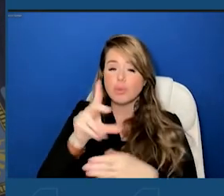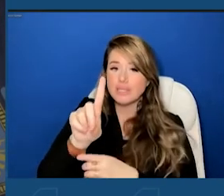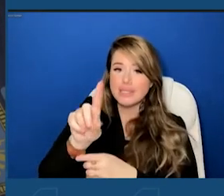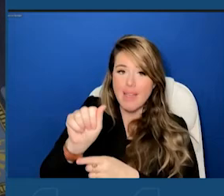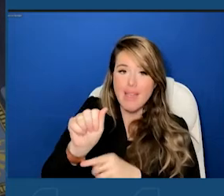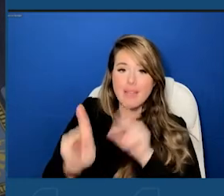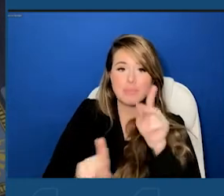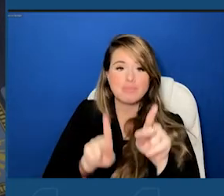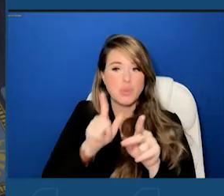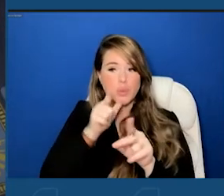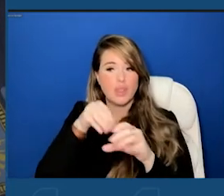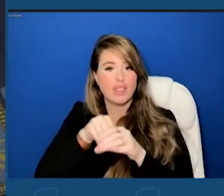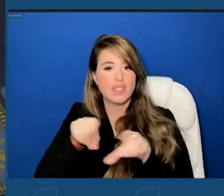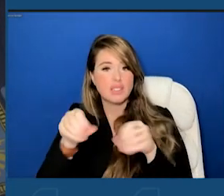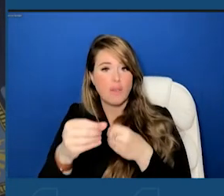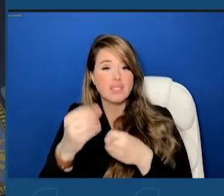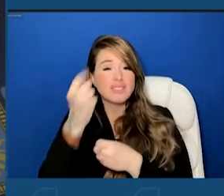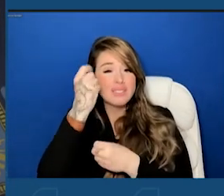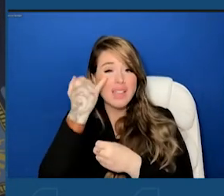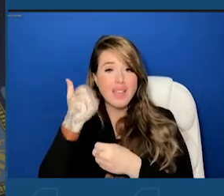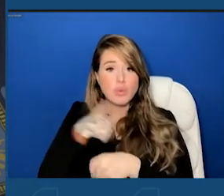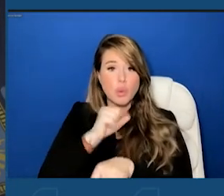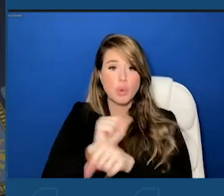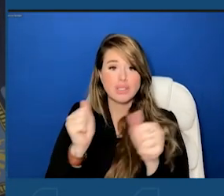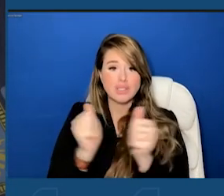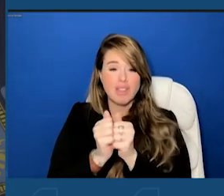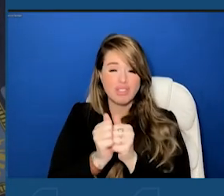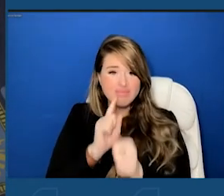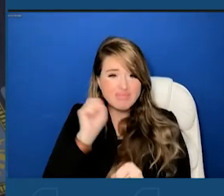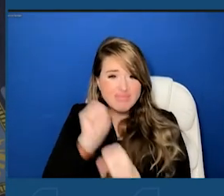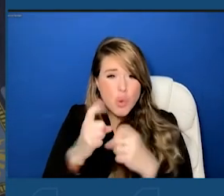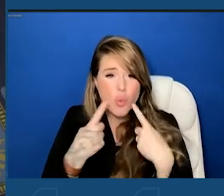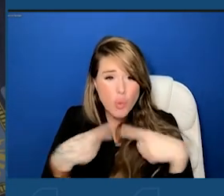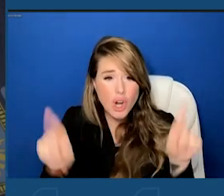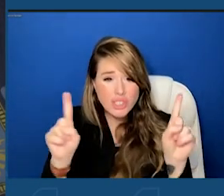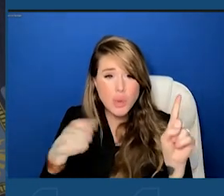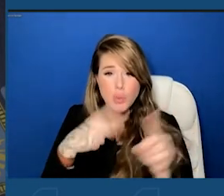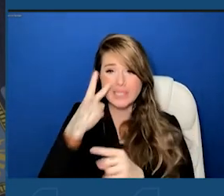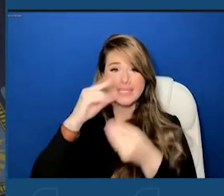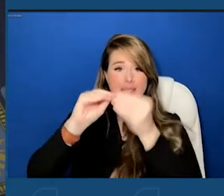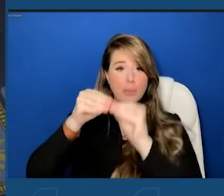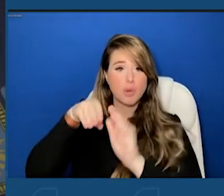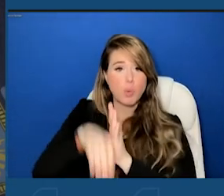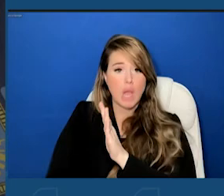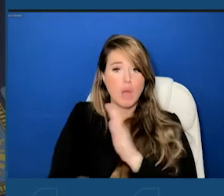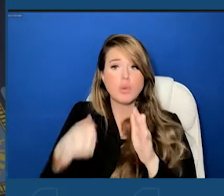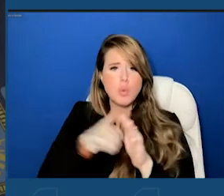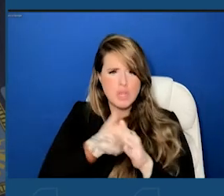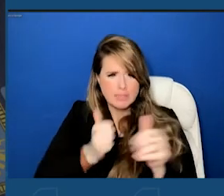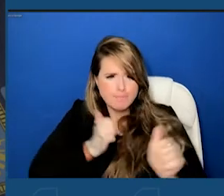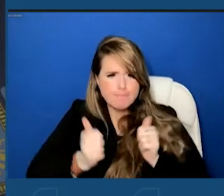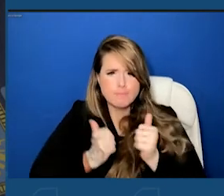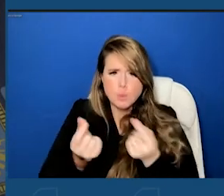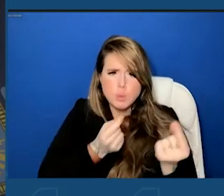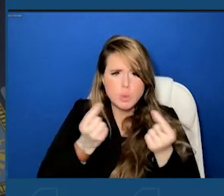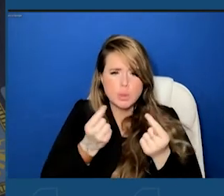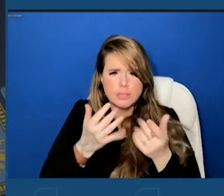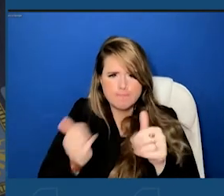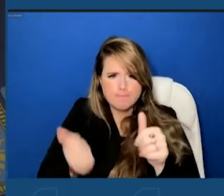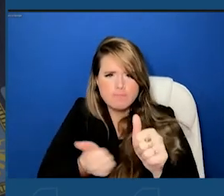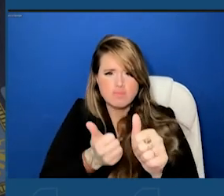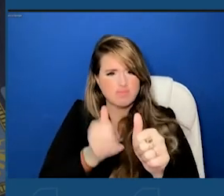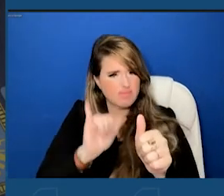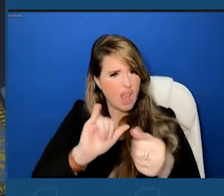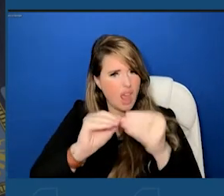office. When we work together, we know it works, because the numbers were going down when we were doing these things. And so it is